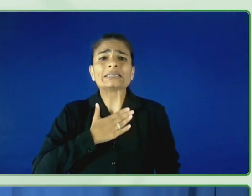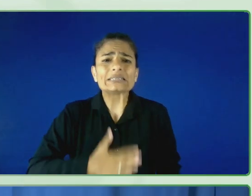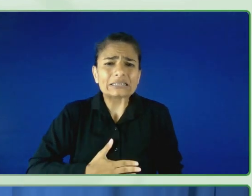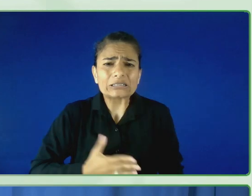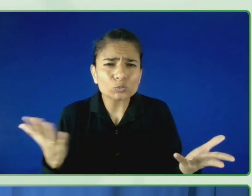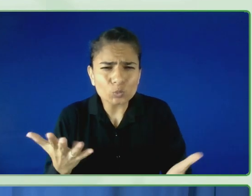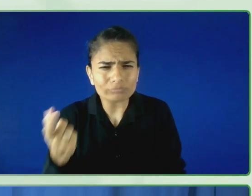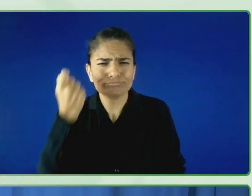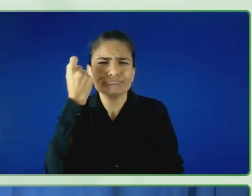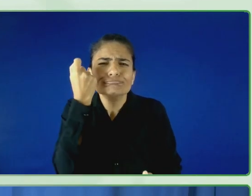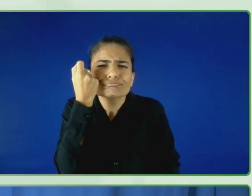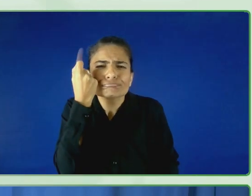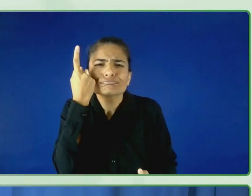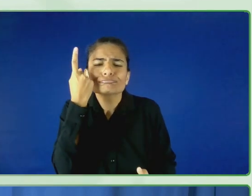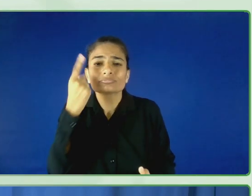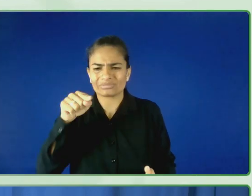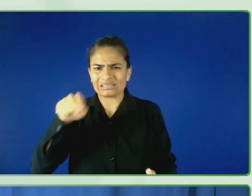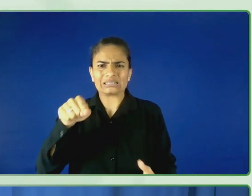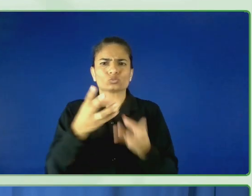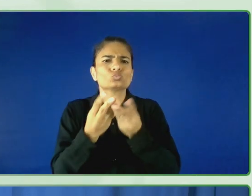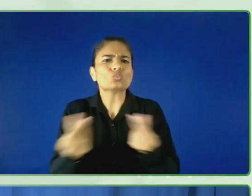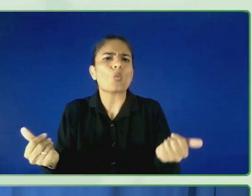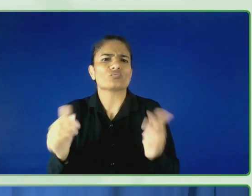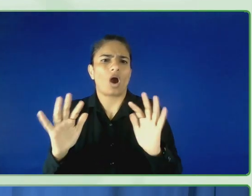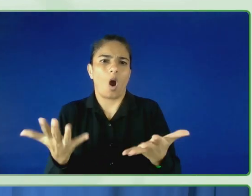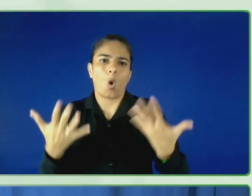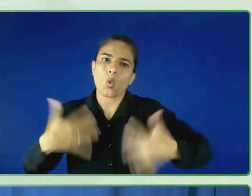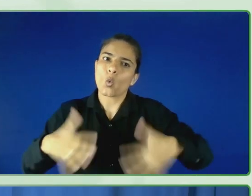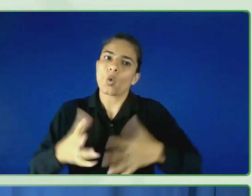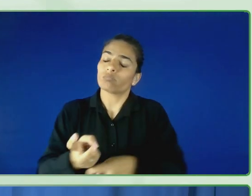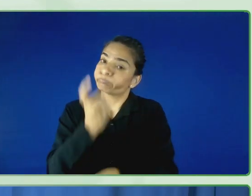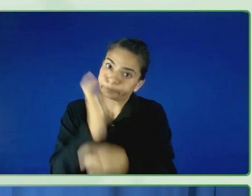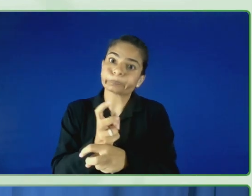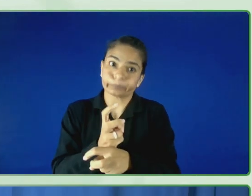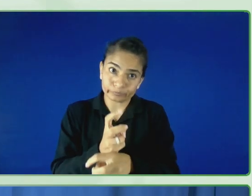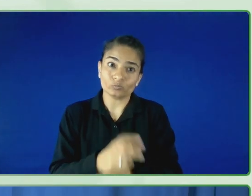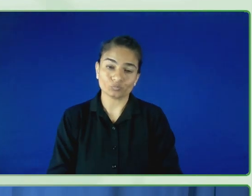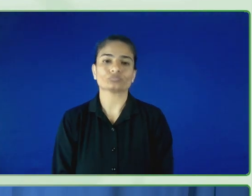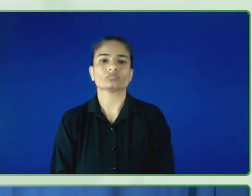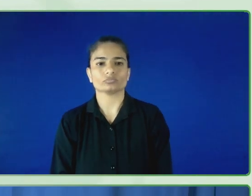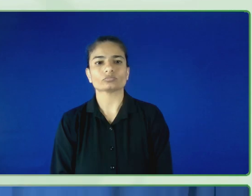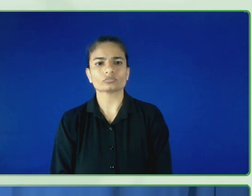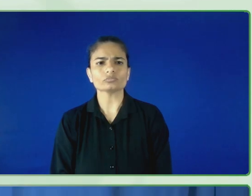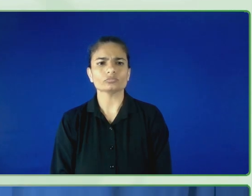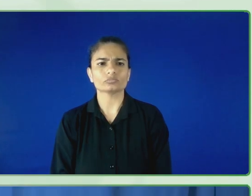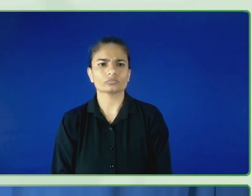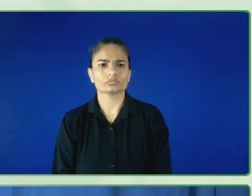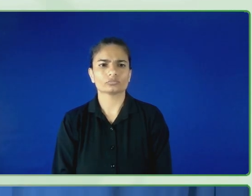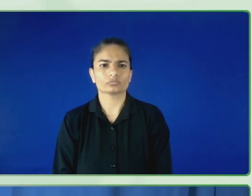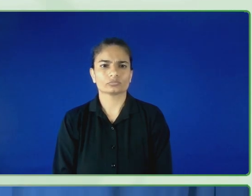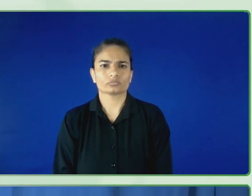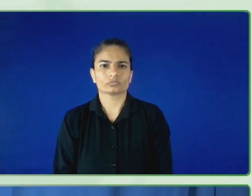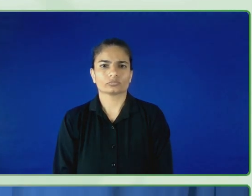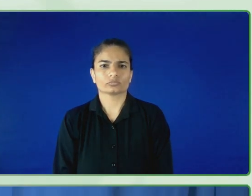it's really difficult. You need to know that I have made something wrong because